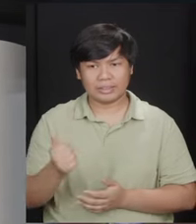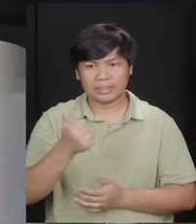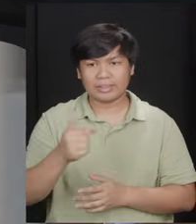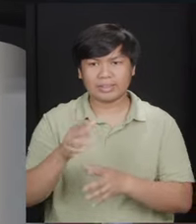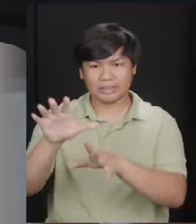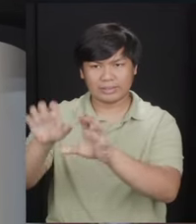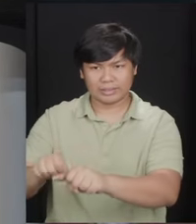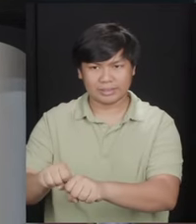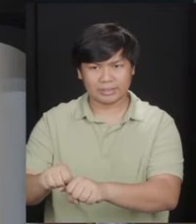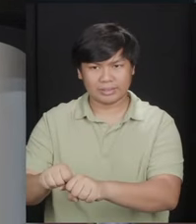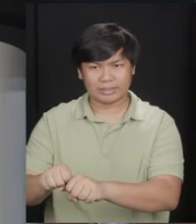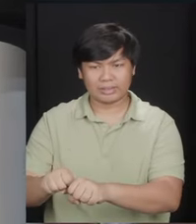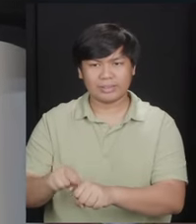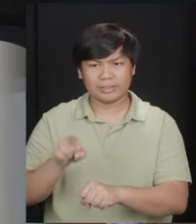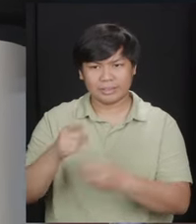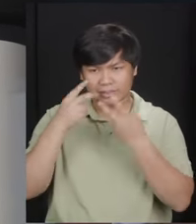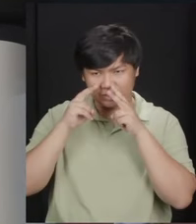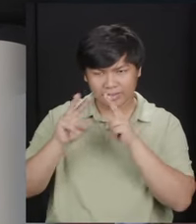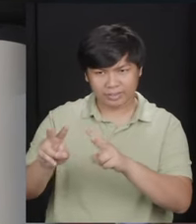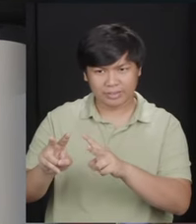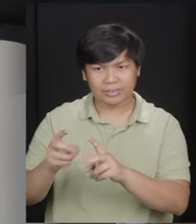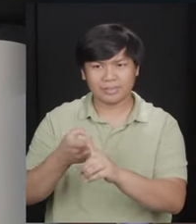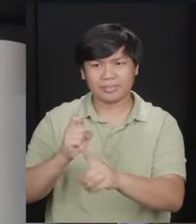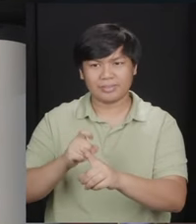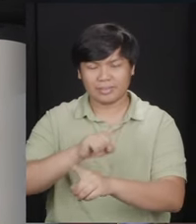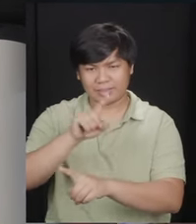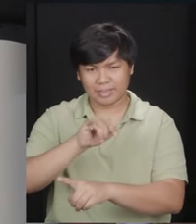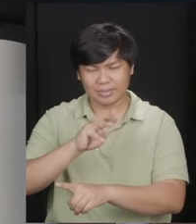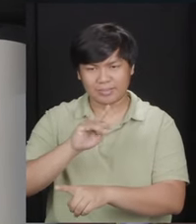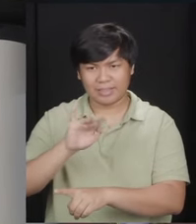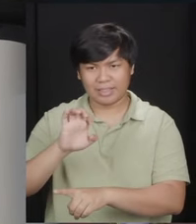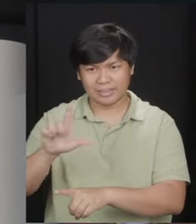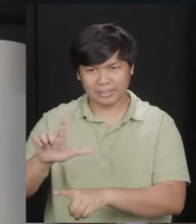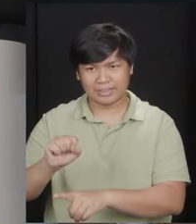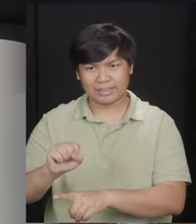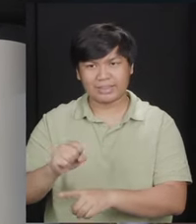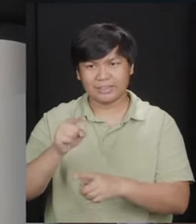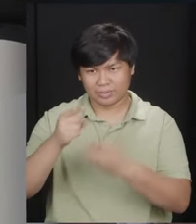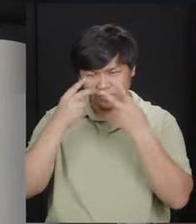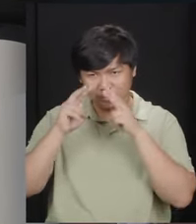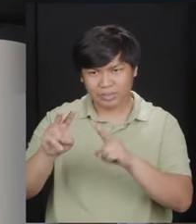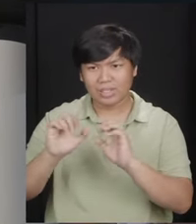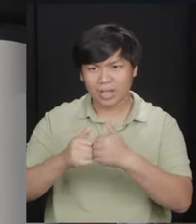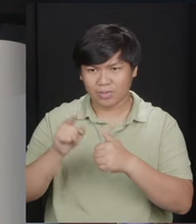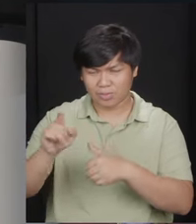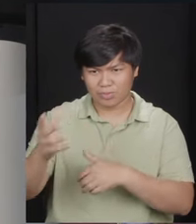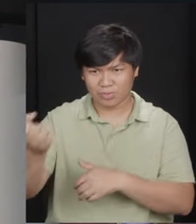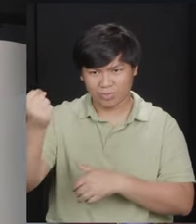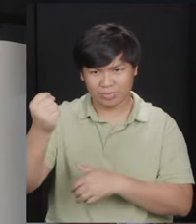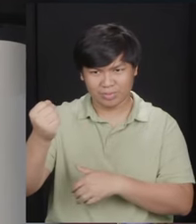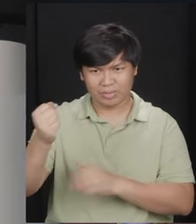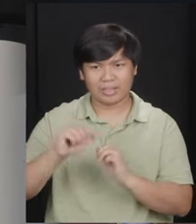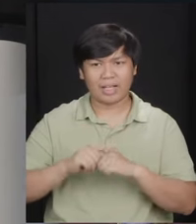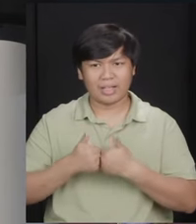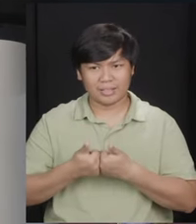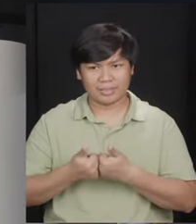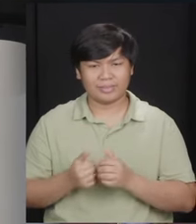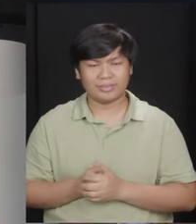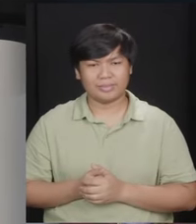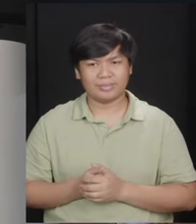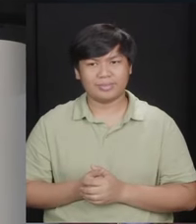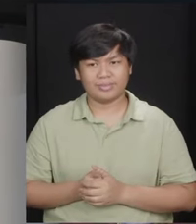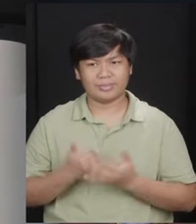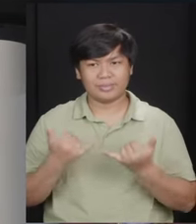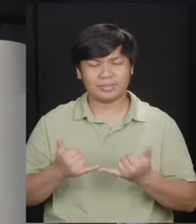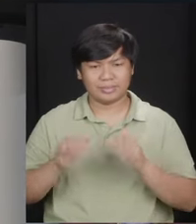claim territory you can see from Zambales, you know? You can see it. How can this be yours, China? So this does